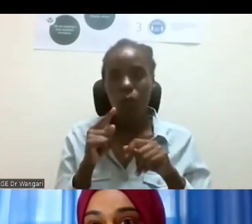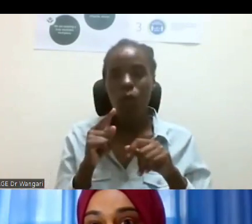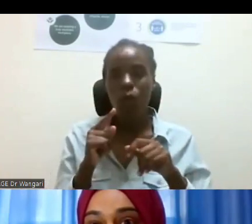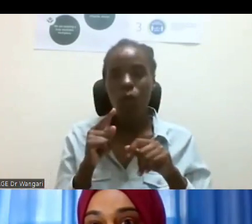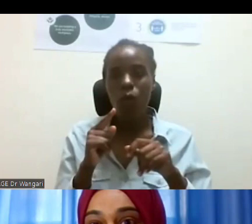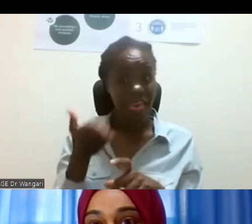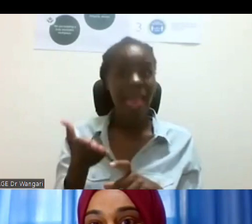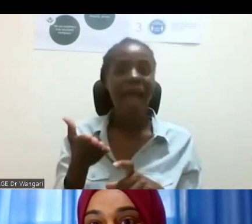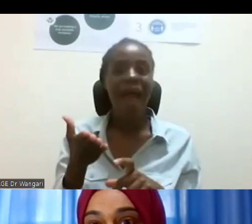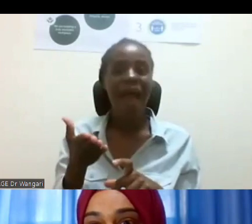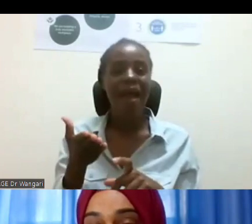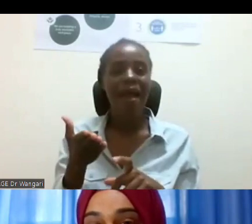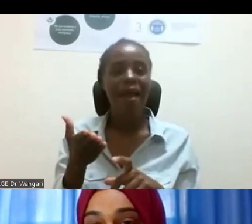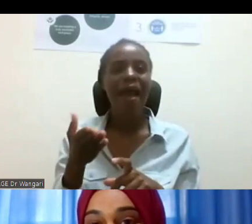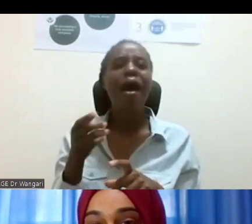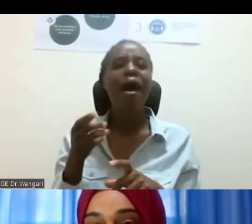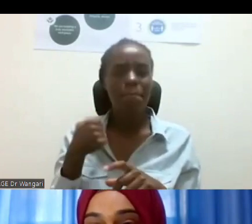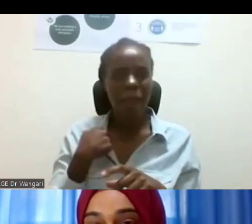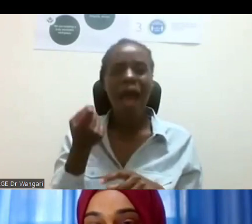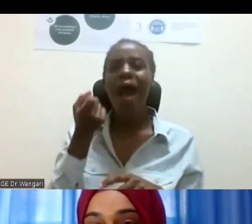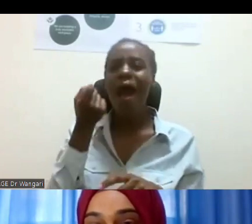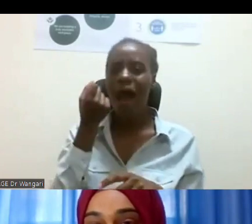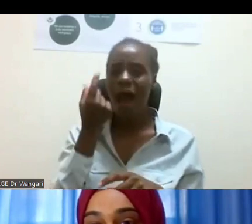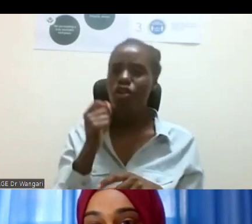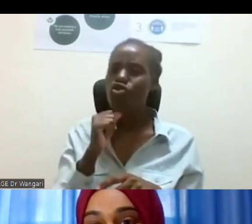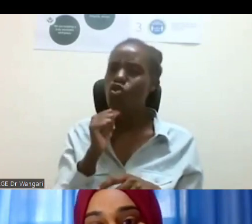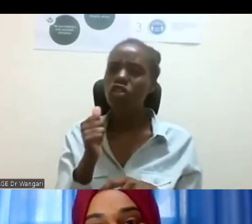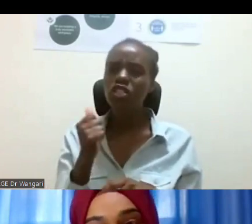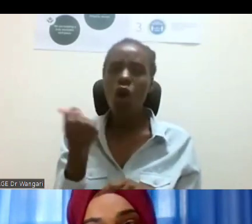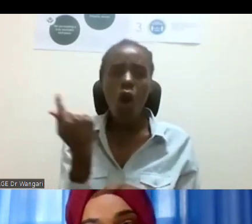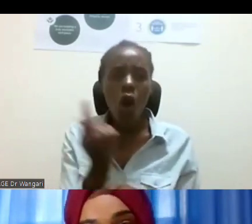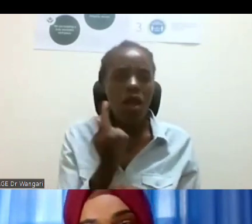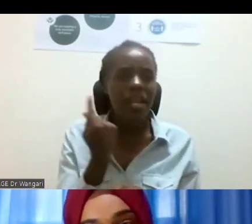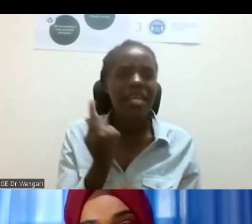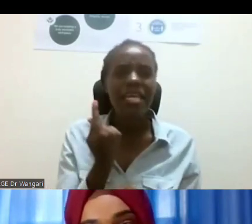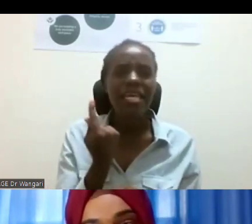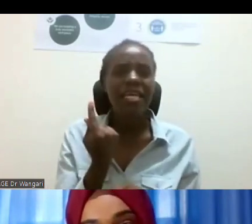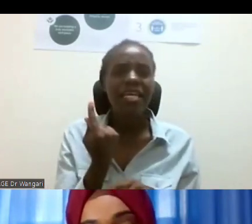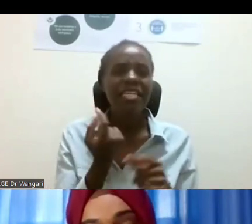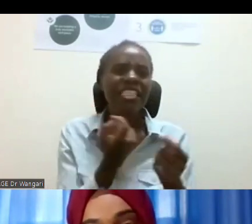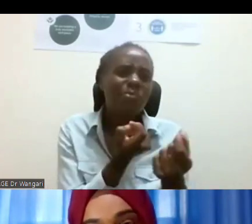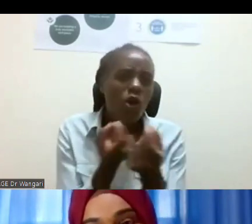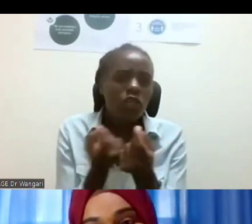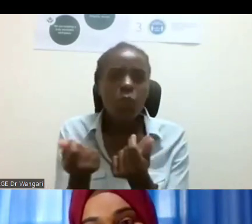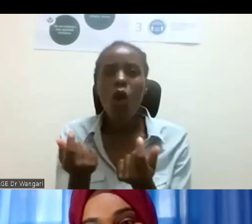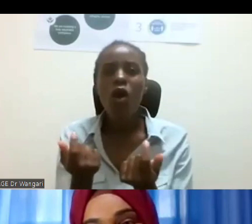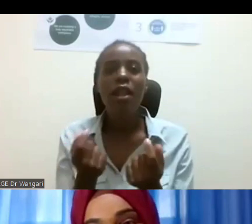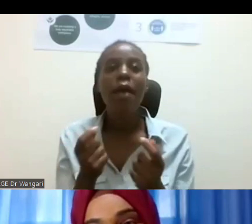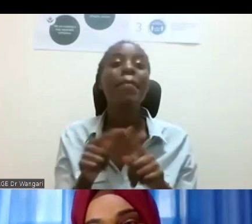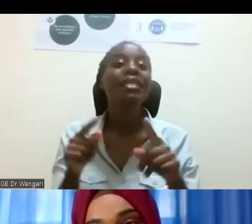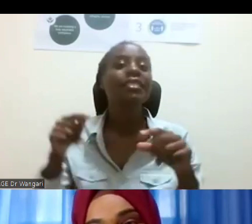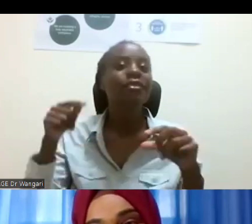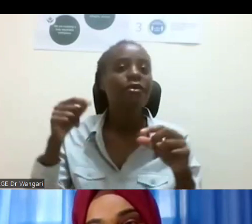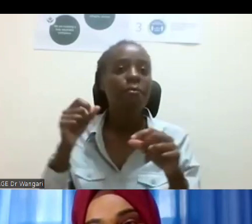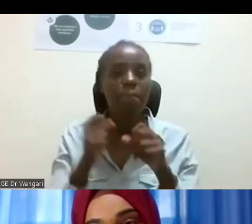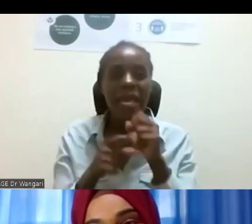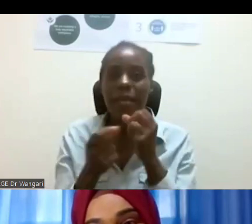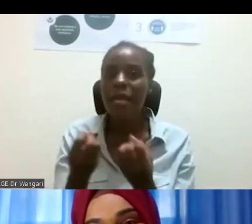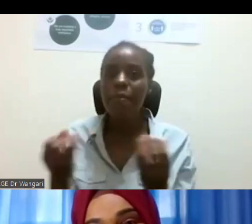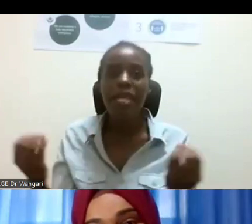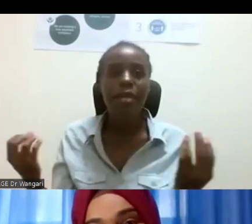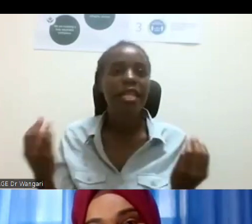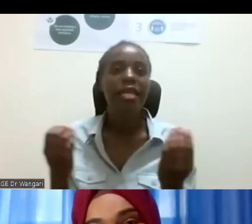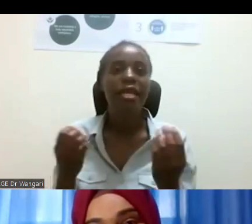not just it wasn't just a streamlined session. It was a multidisciplinary approach. It was